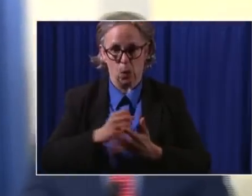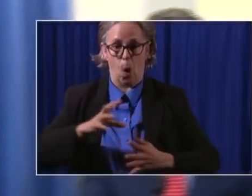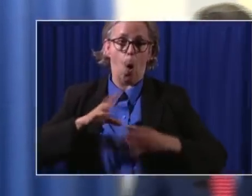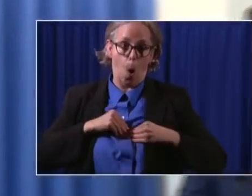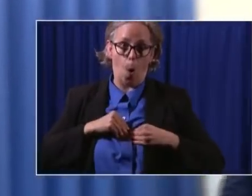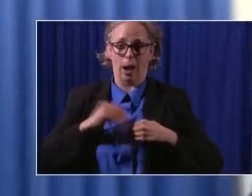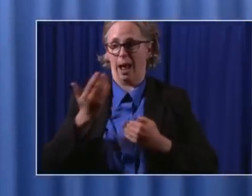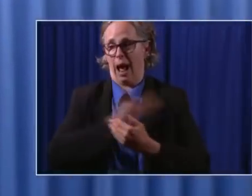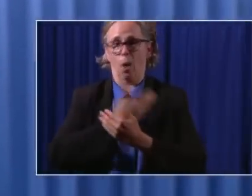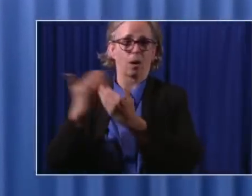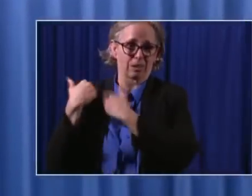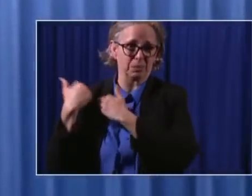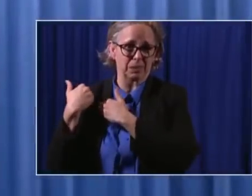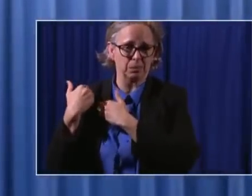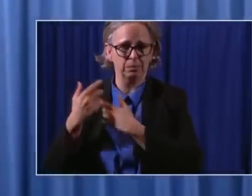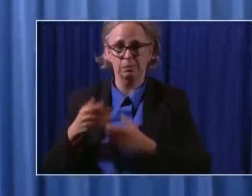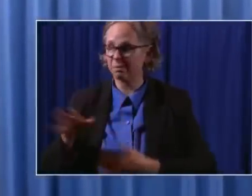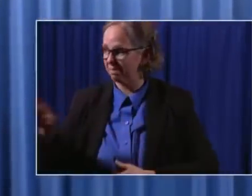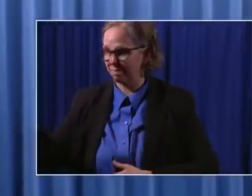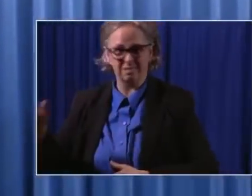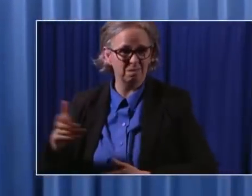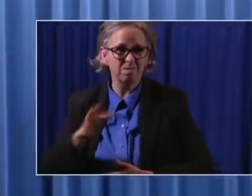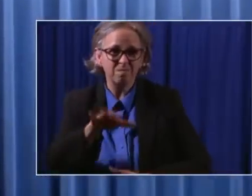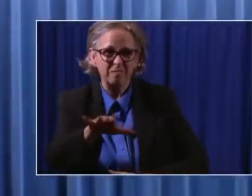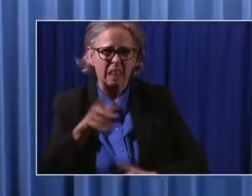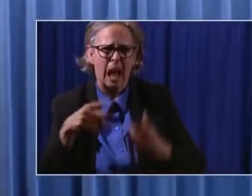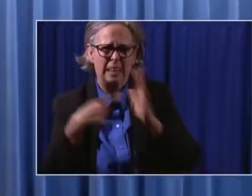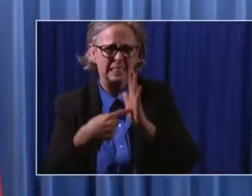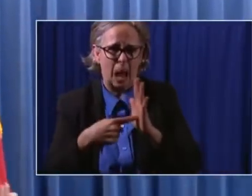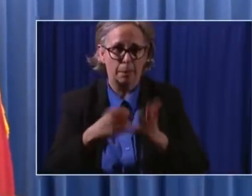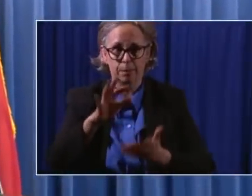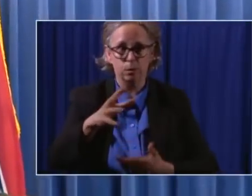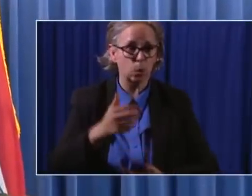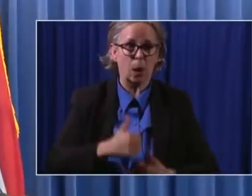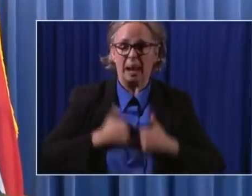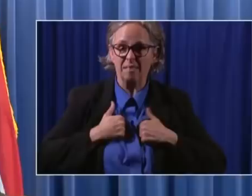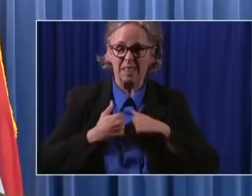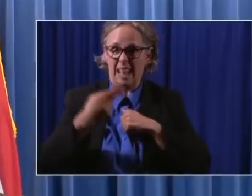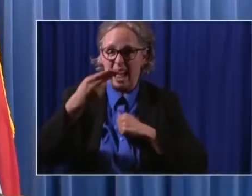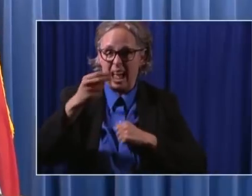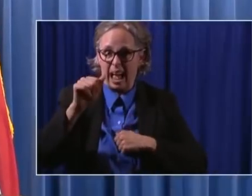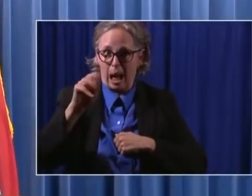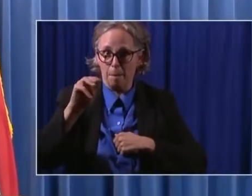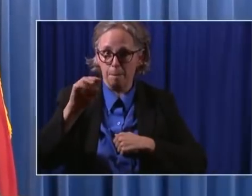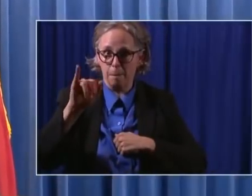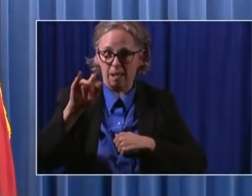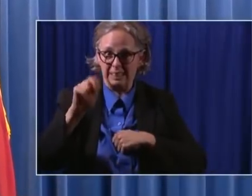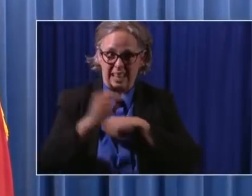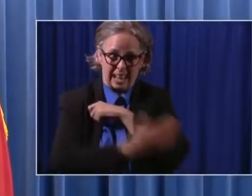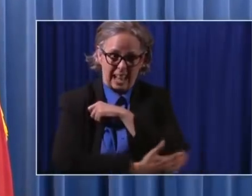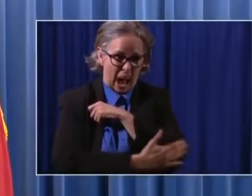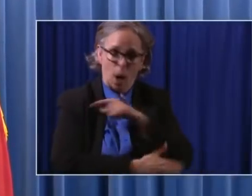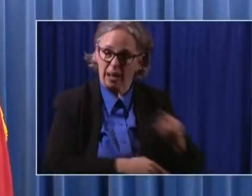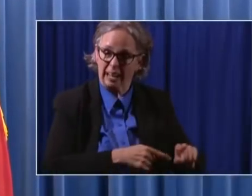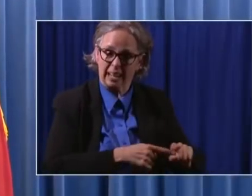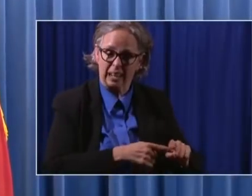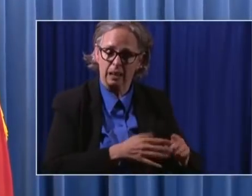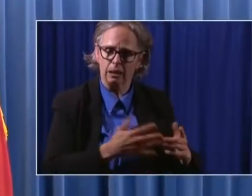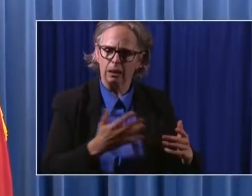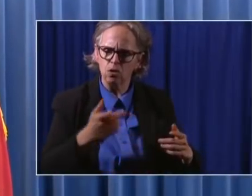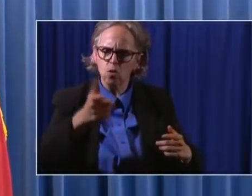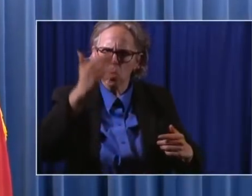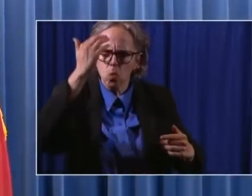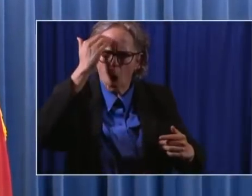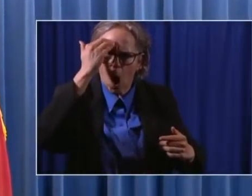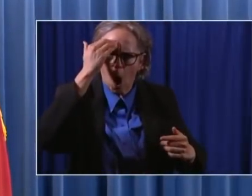for example, if you're in Hamilton County today, you know more, a little bit more at least, than you knew this morning. And what you know